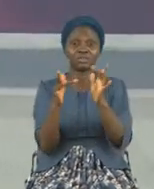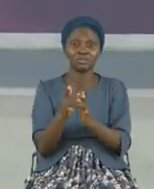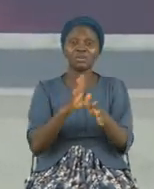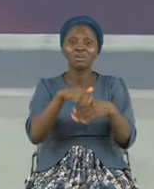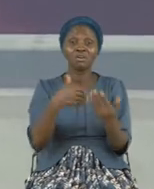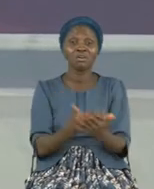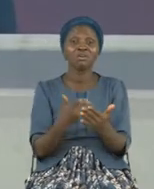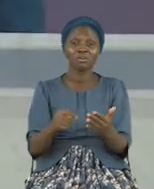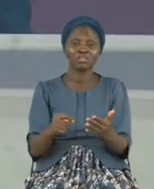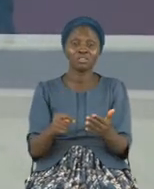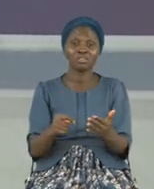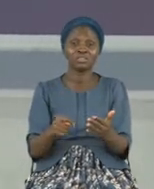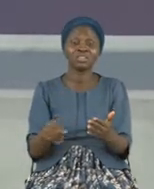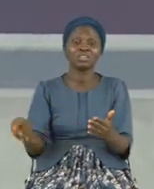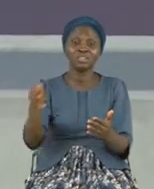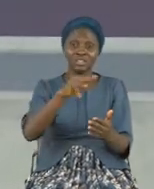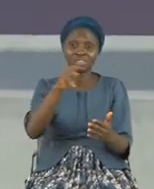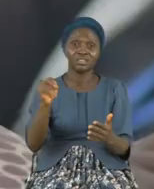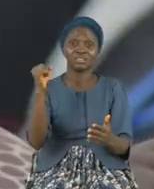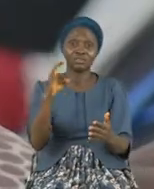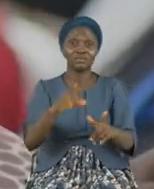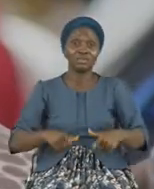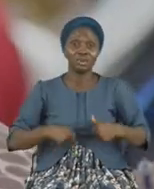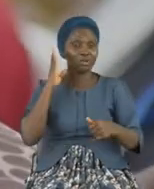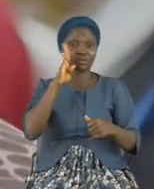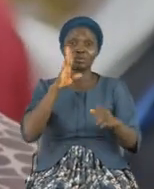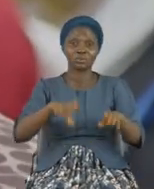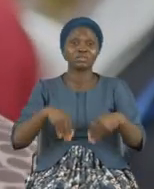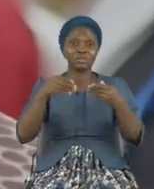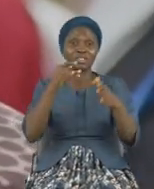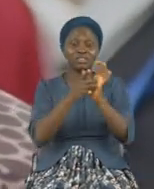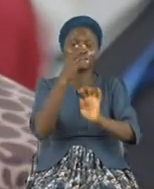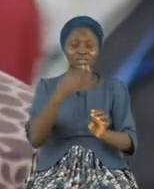of your life will be supplied in Jesus' name.